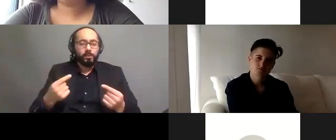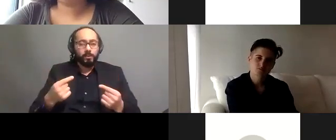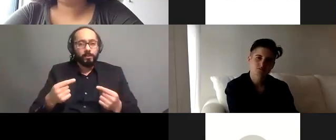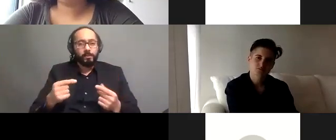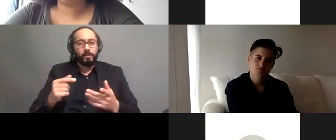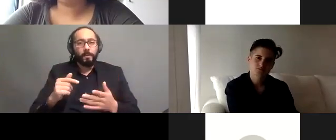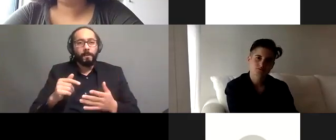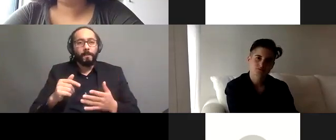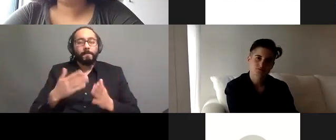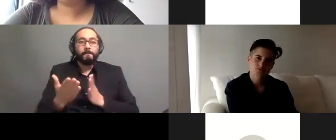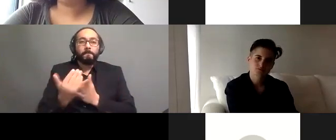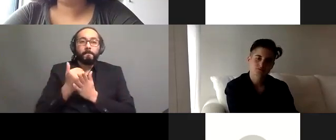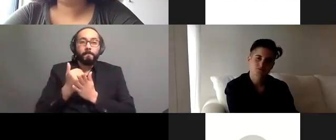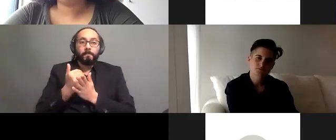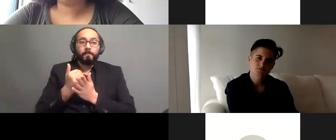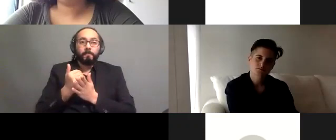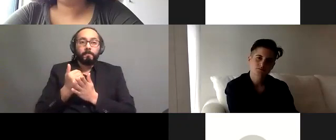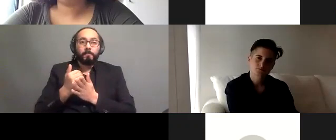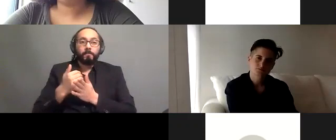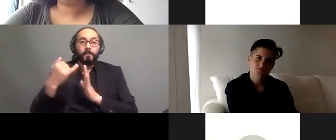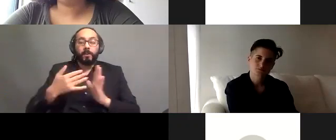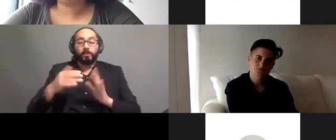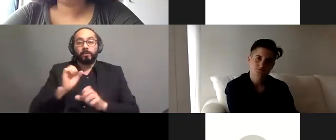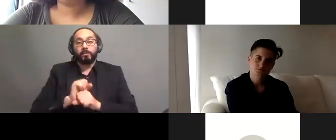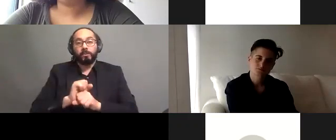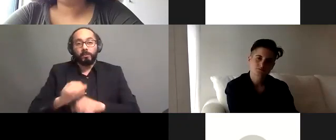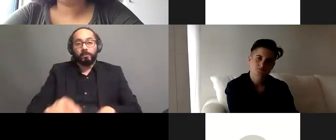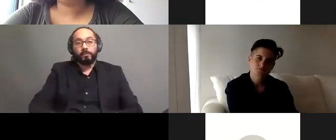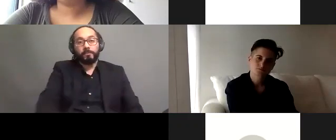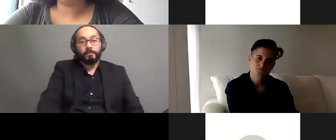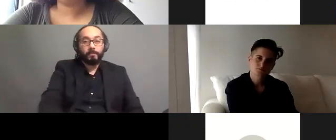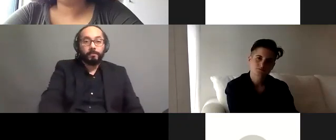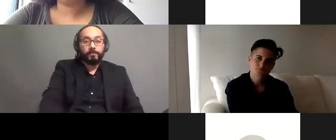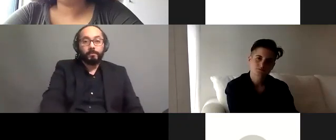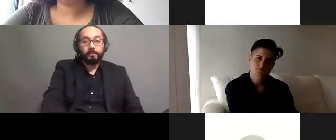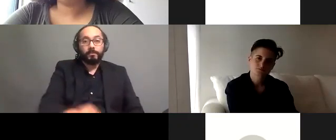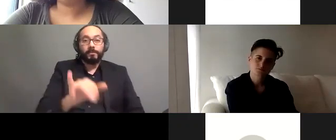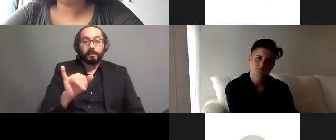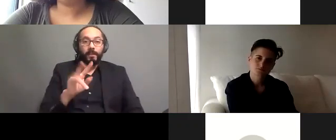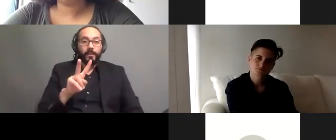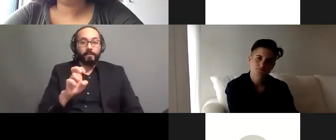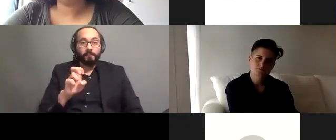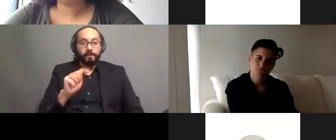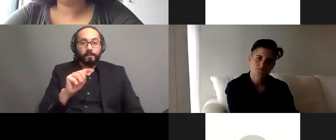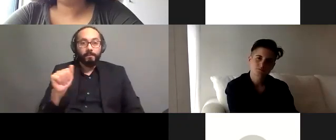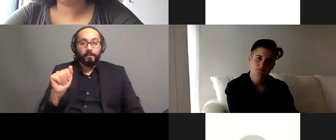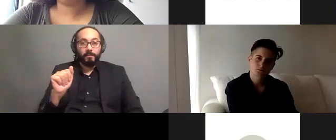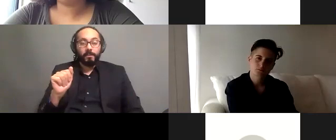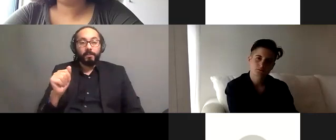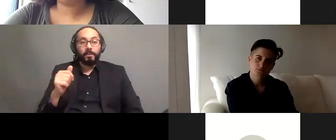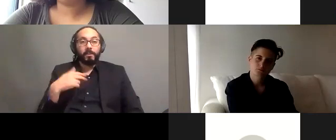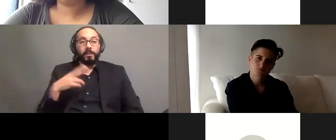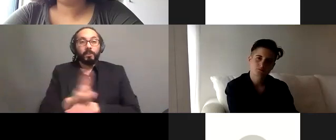the artist's work. Ivetta, her installation uses a ball